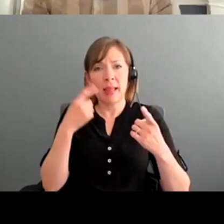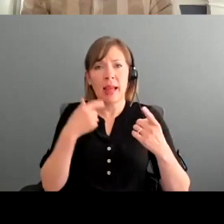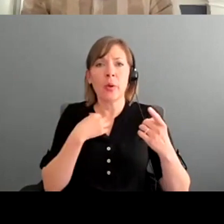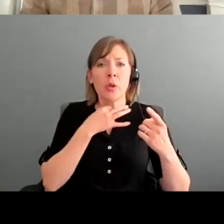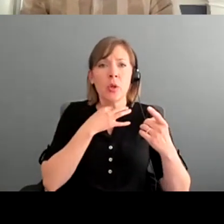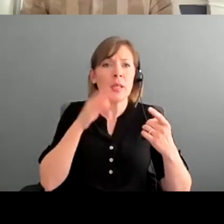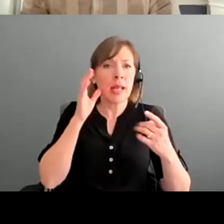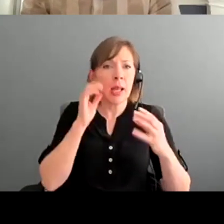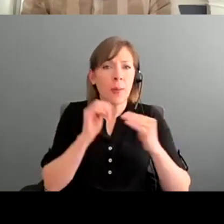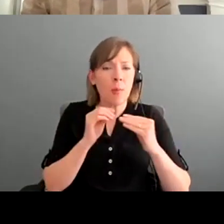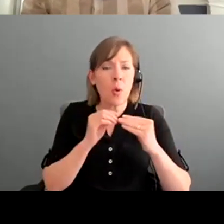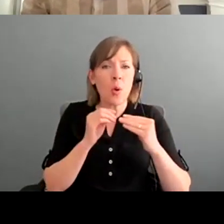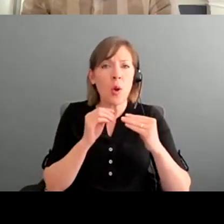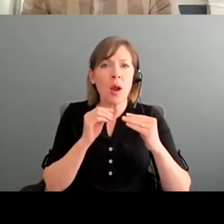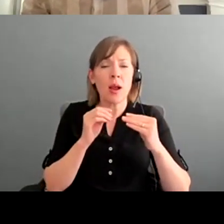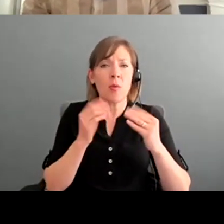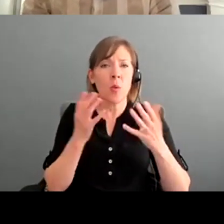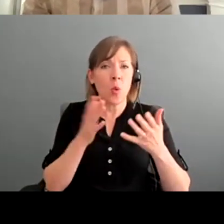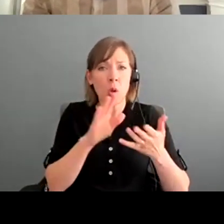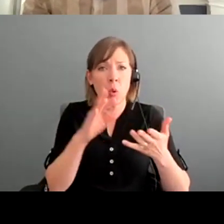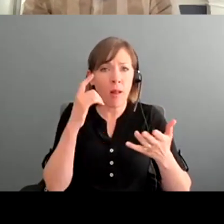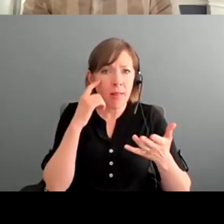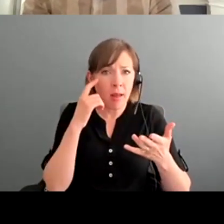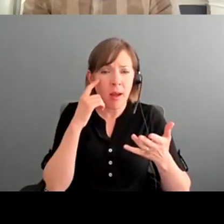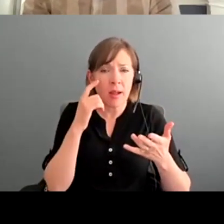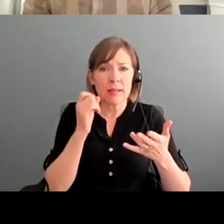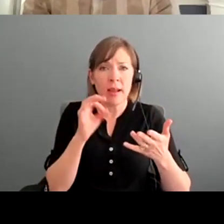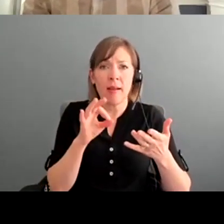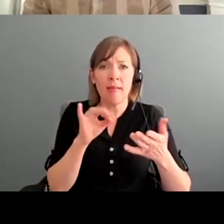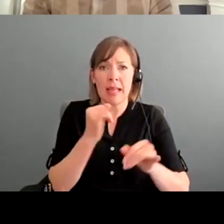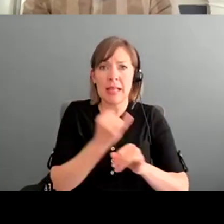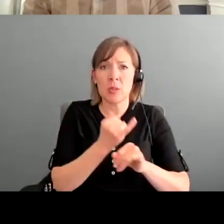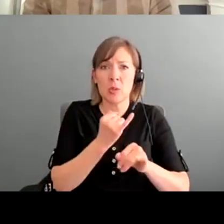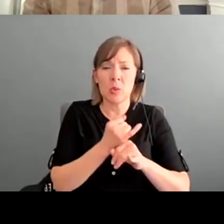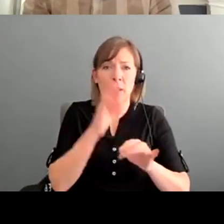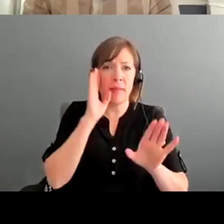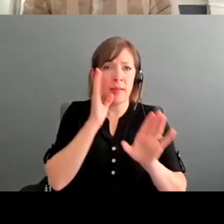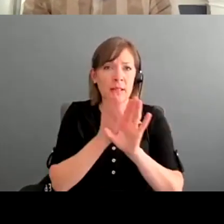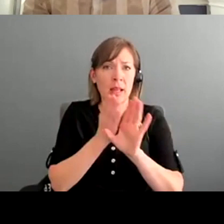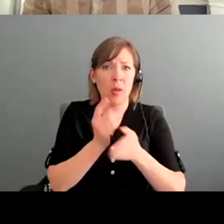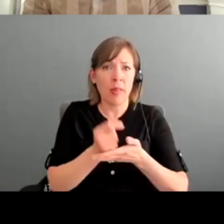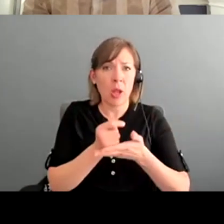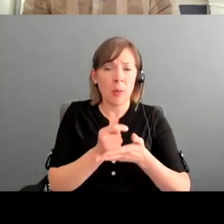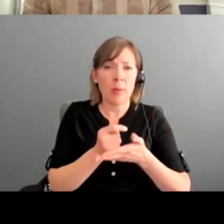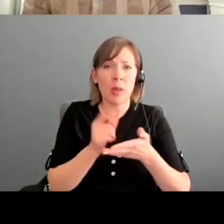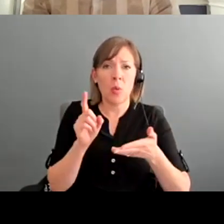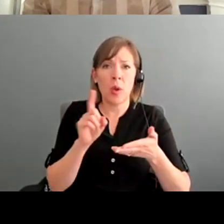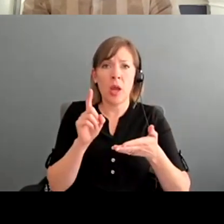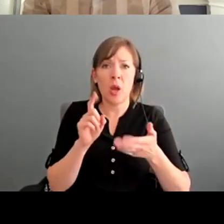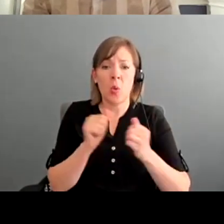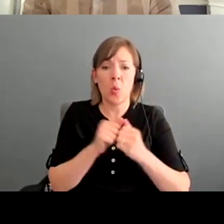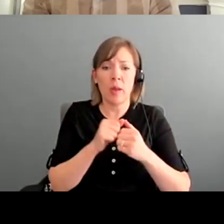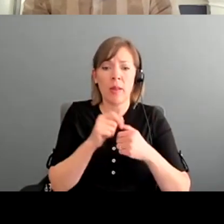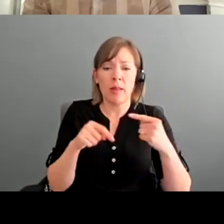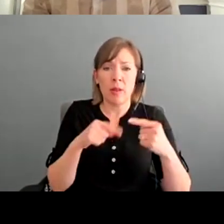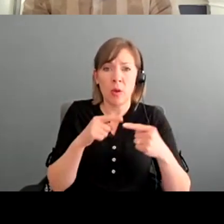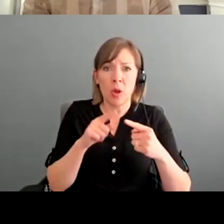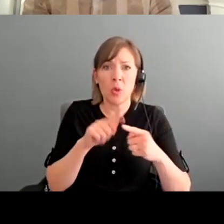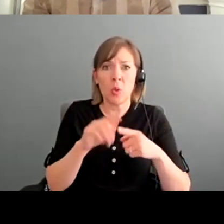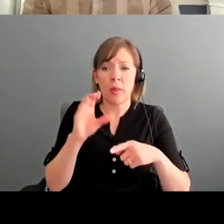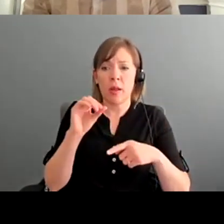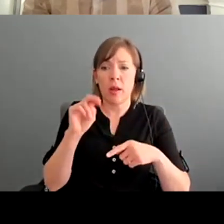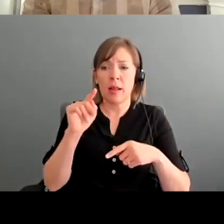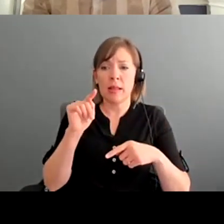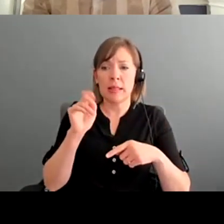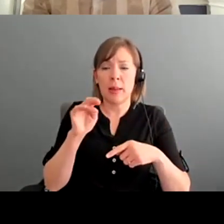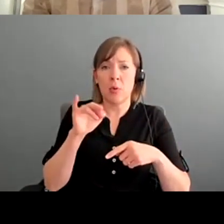to hear more of what your thoughts on institutional psychotherapy were with regards to the contemporary